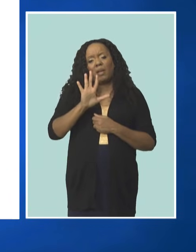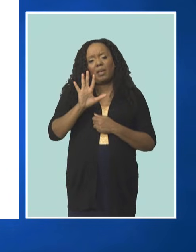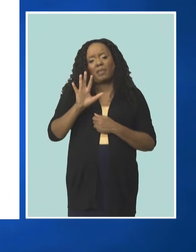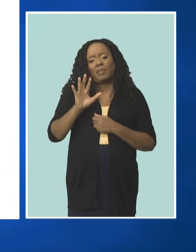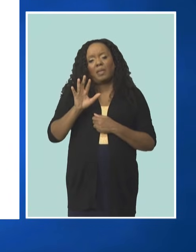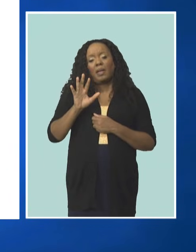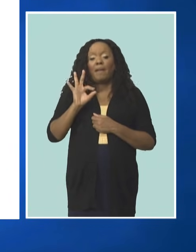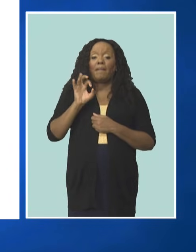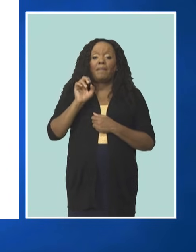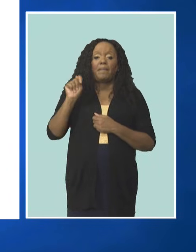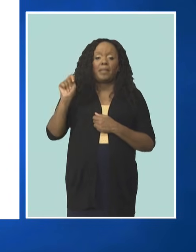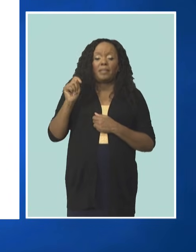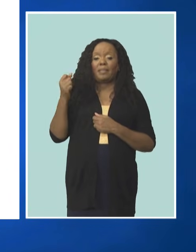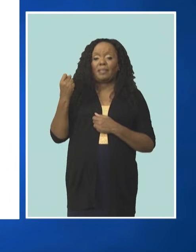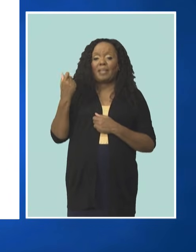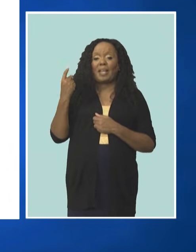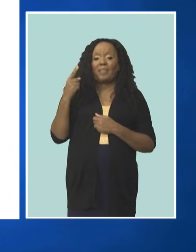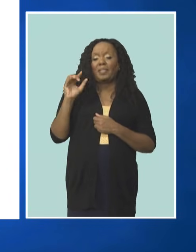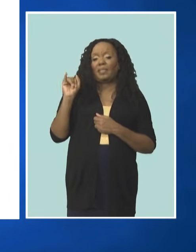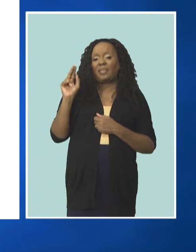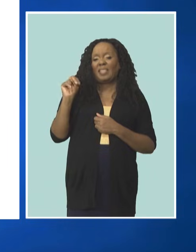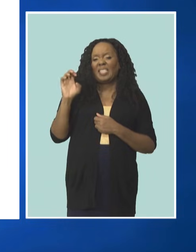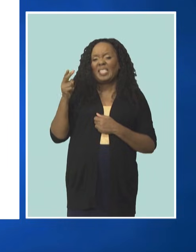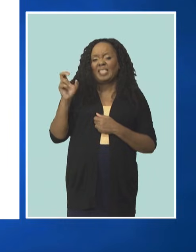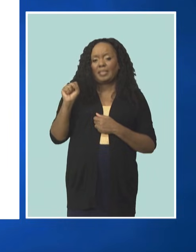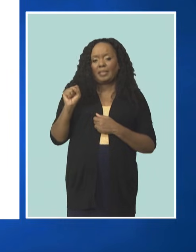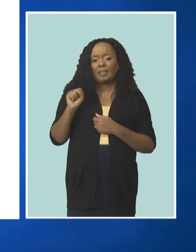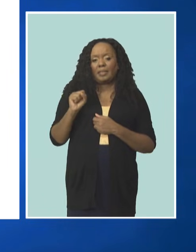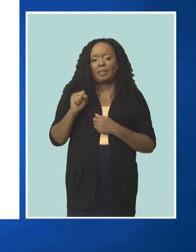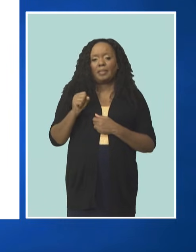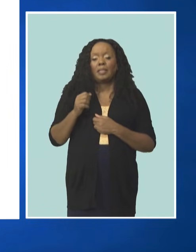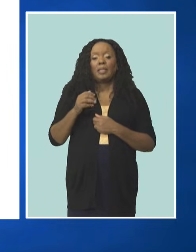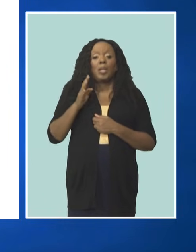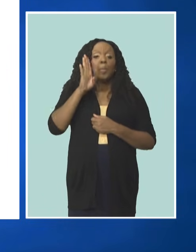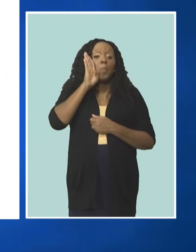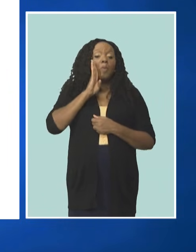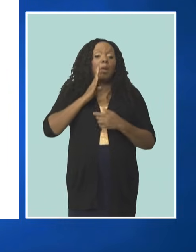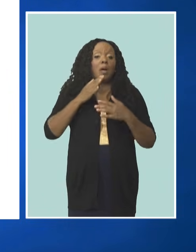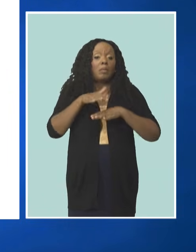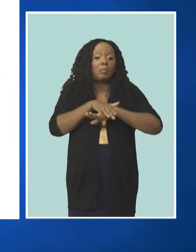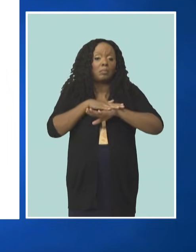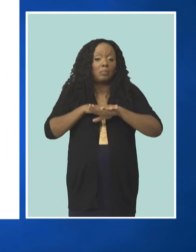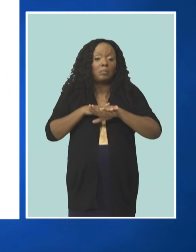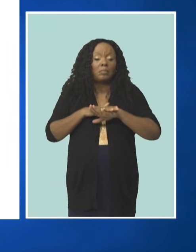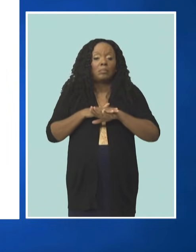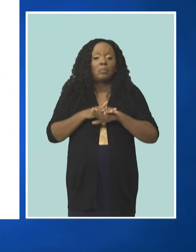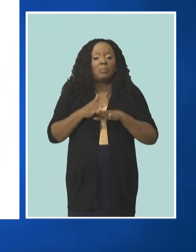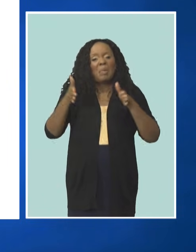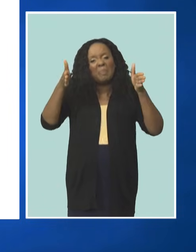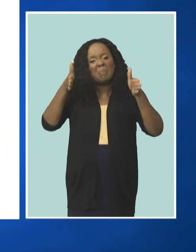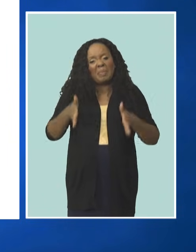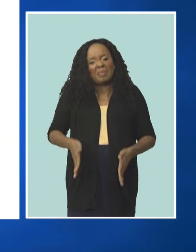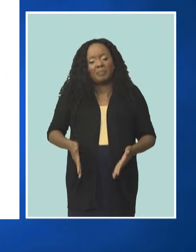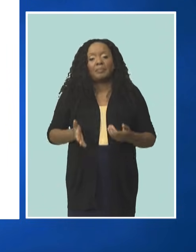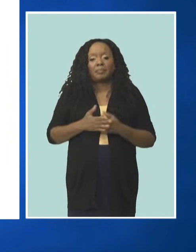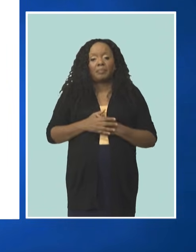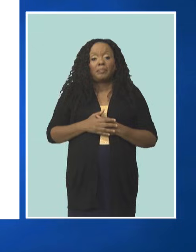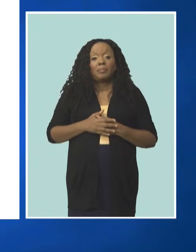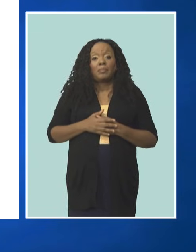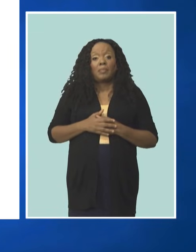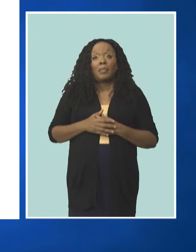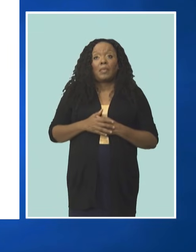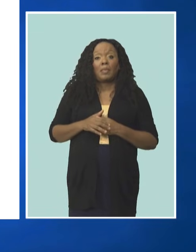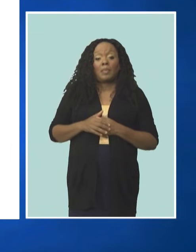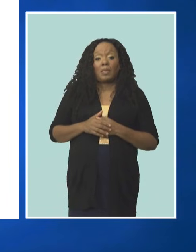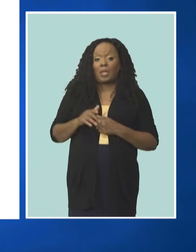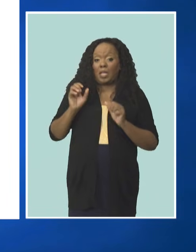approximately 5 feet 11 inches in height, has a brown complexion and is medium built. Peter McFarren Rouse has advised that he can